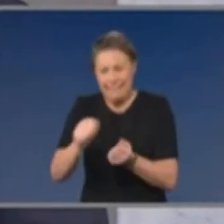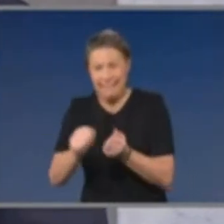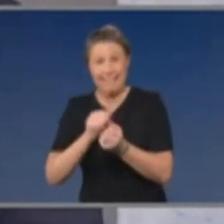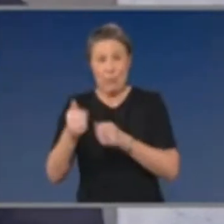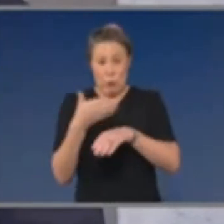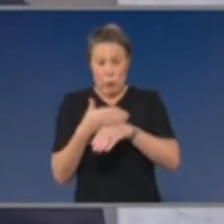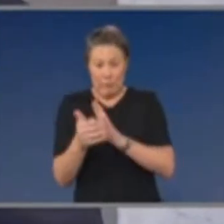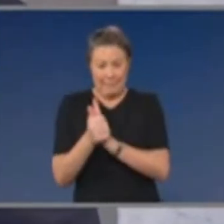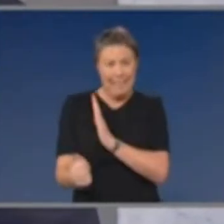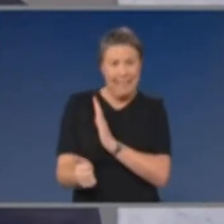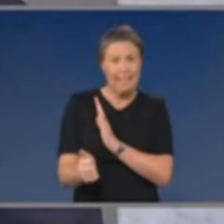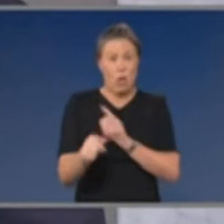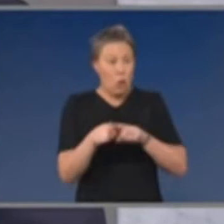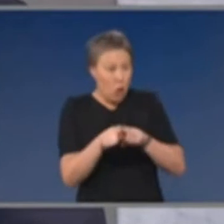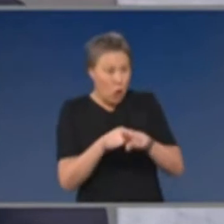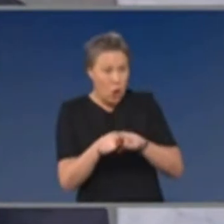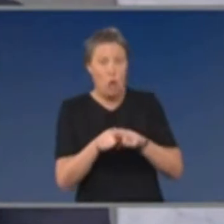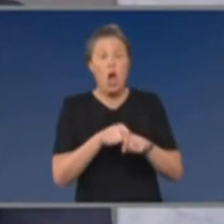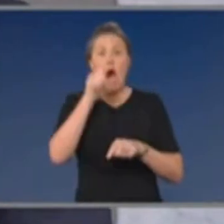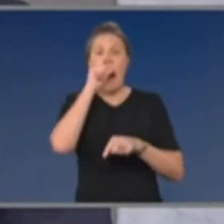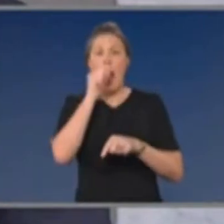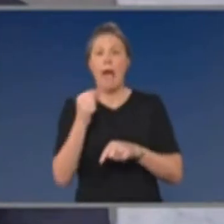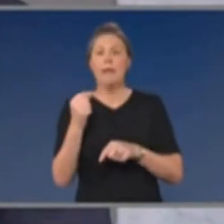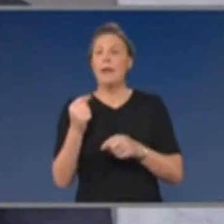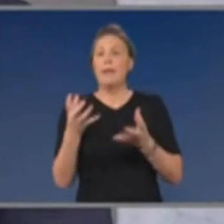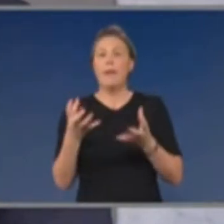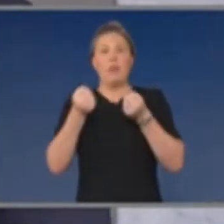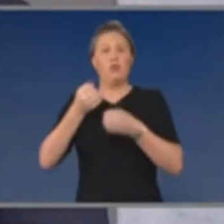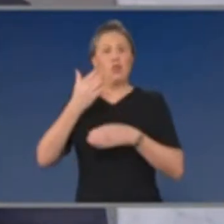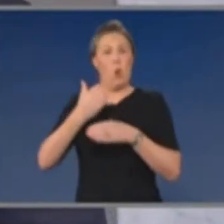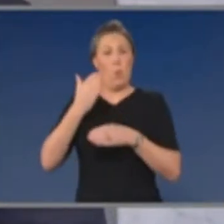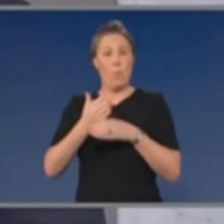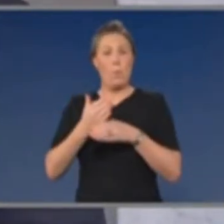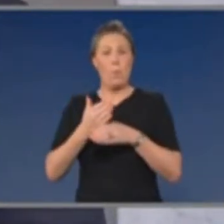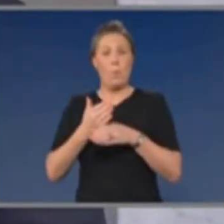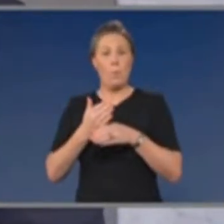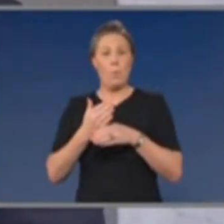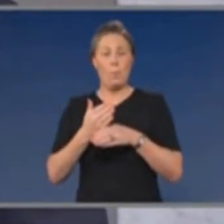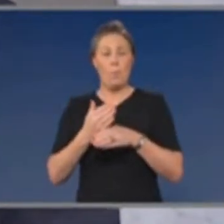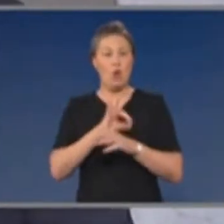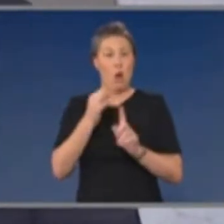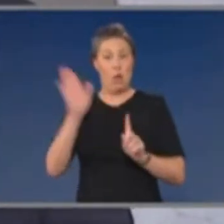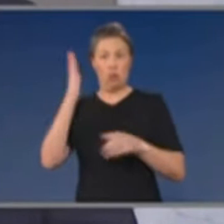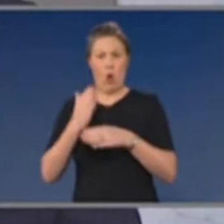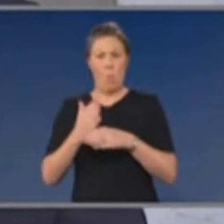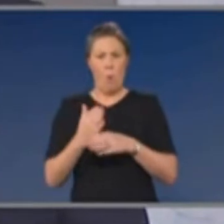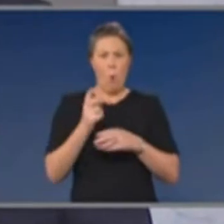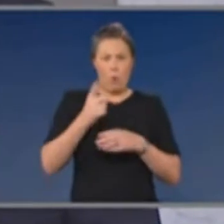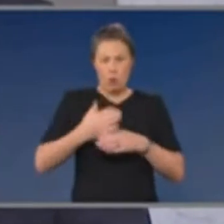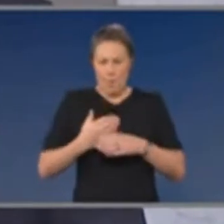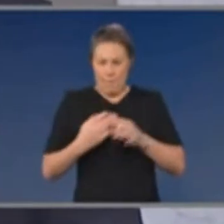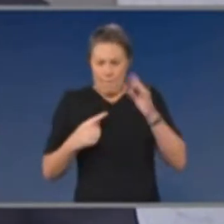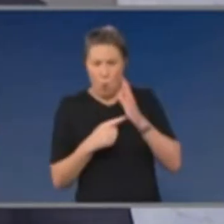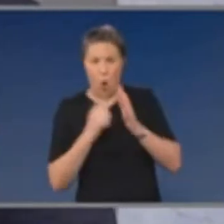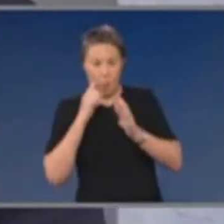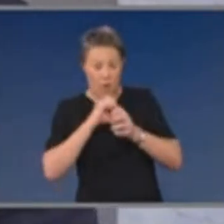that training, to find those jobs that will be prevalent in the COVID and the post-COVID economy. And so